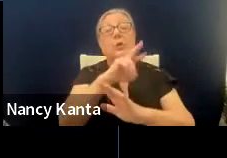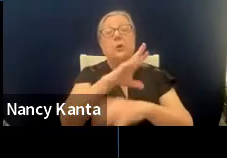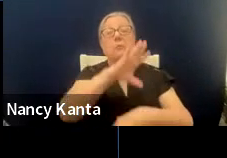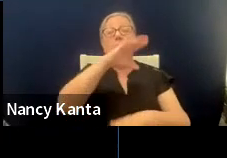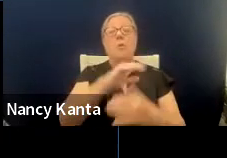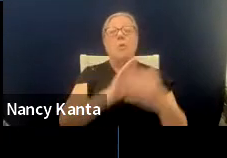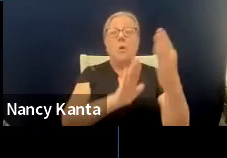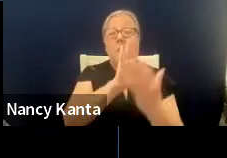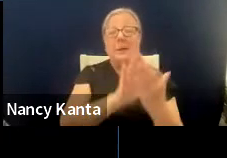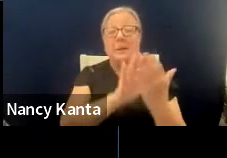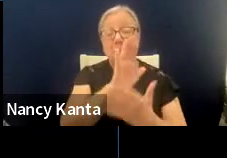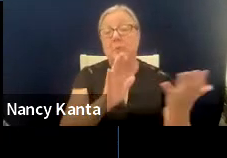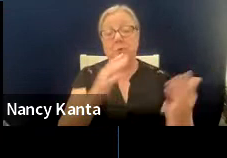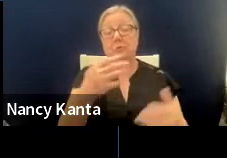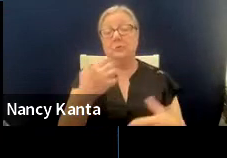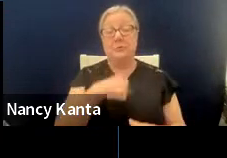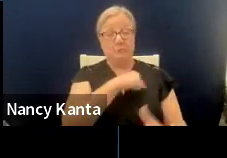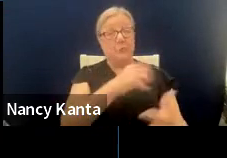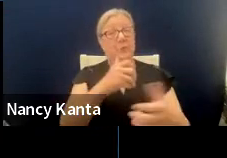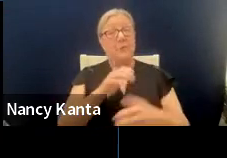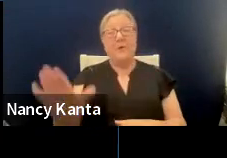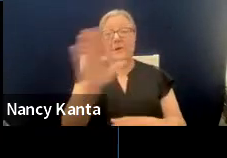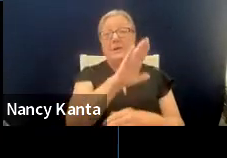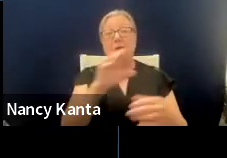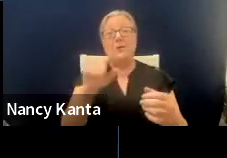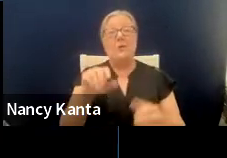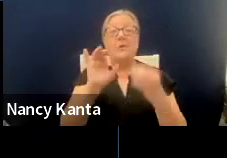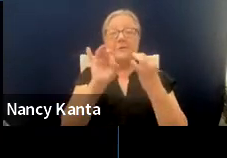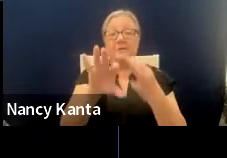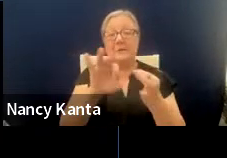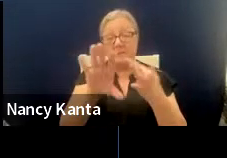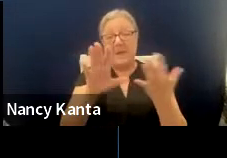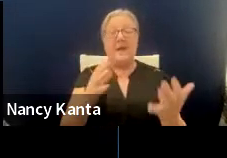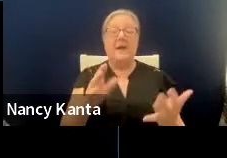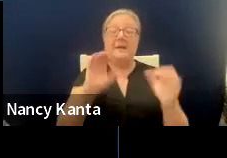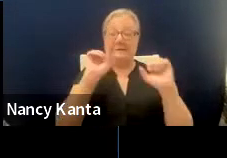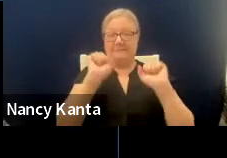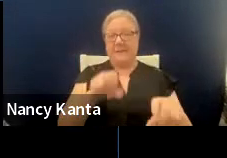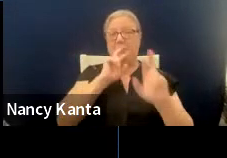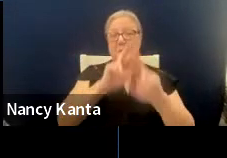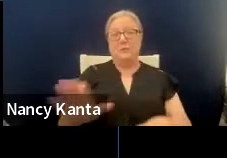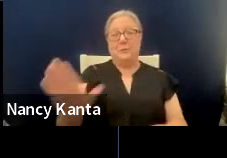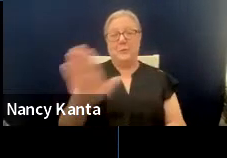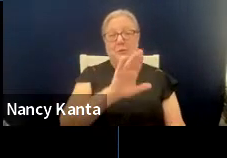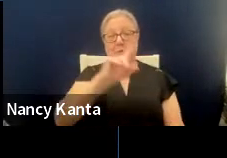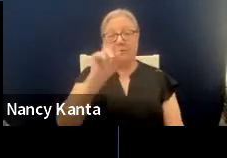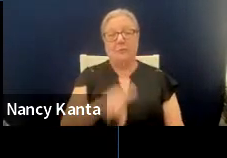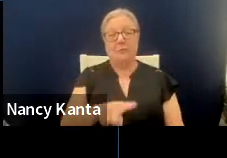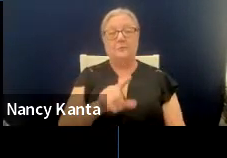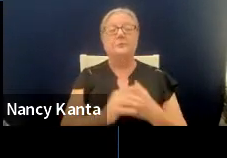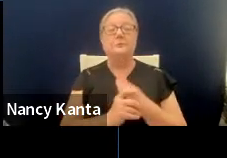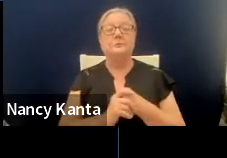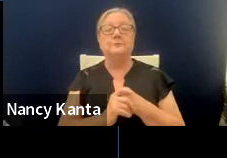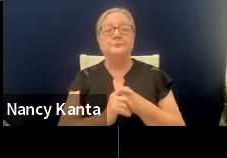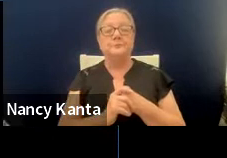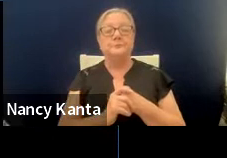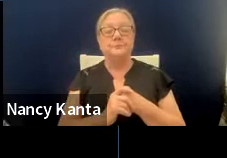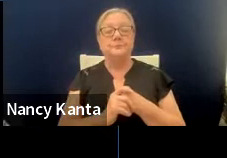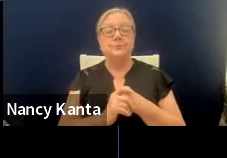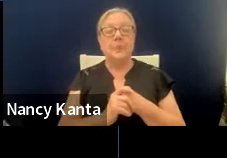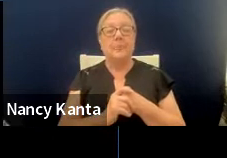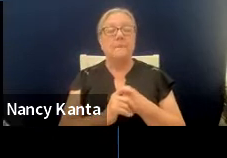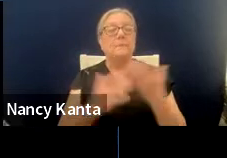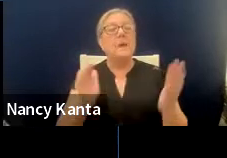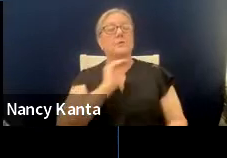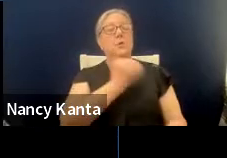your feedback and respond to your questions accordingly. We're just going to take you through a little bit about our approach